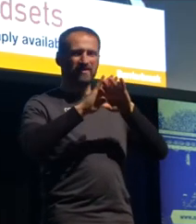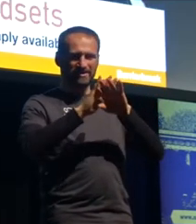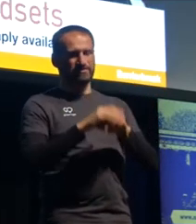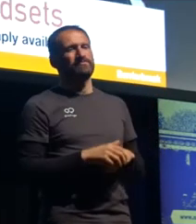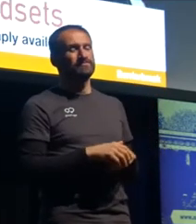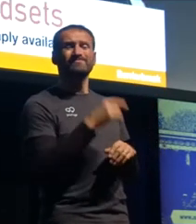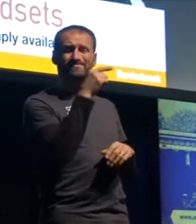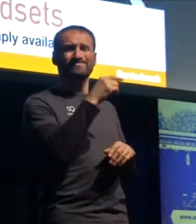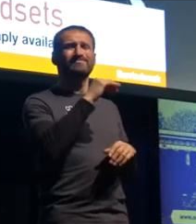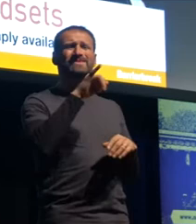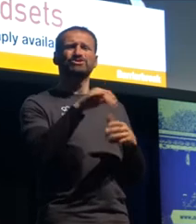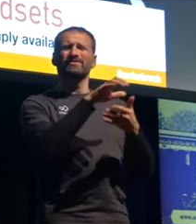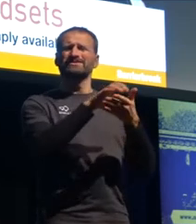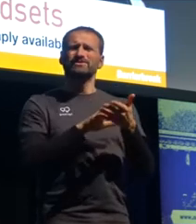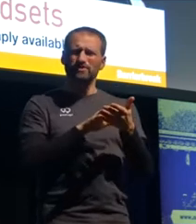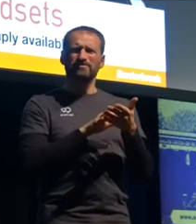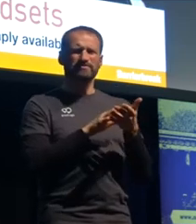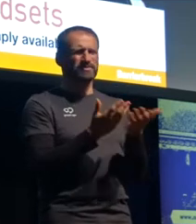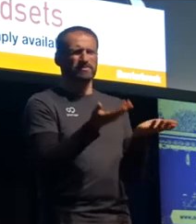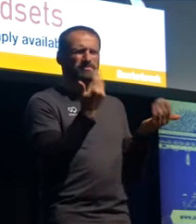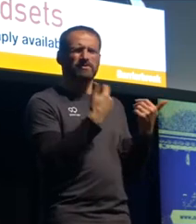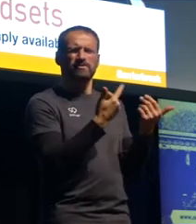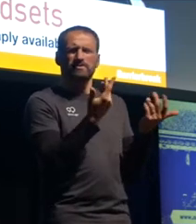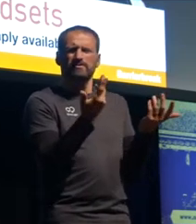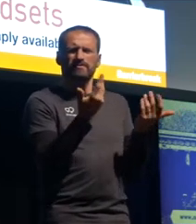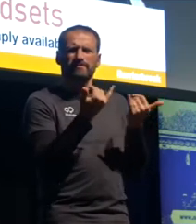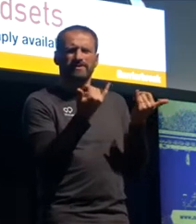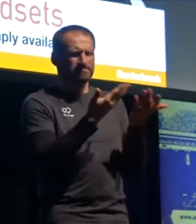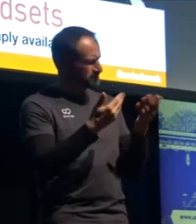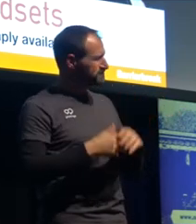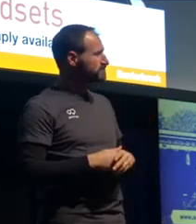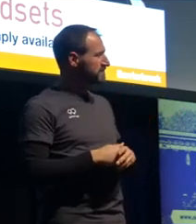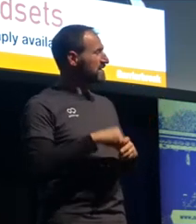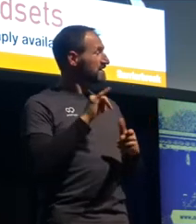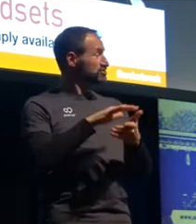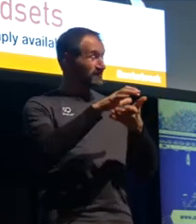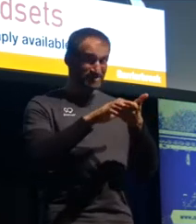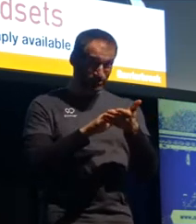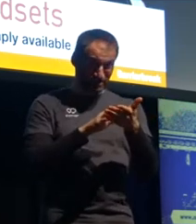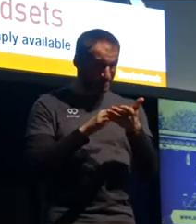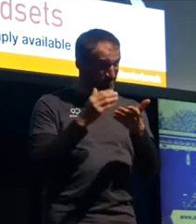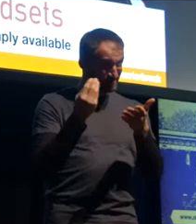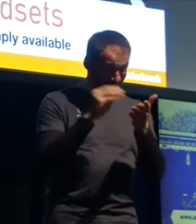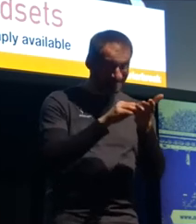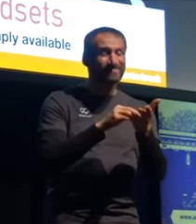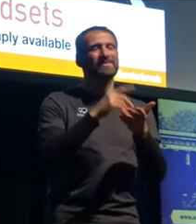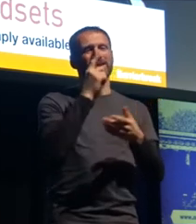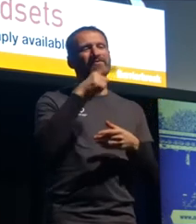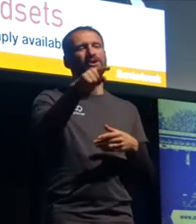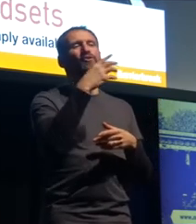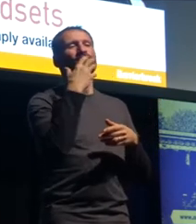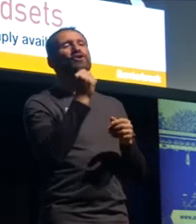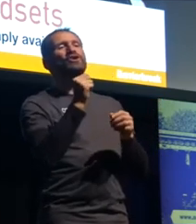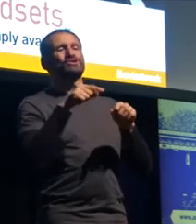Where does the JavaScript over here come in? So the JavaScript comes in when you want to apply it